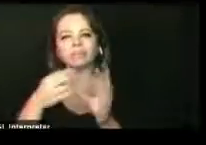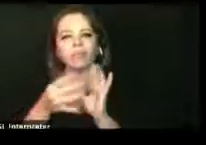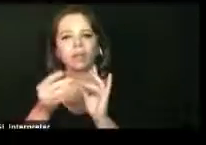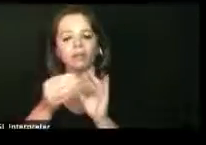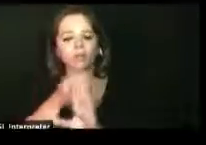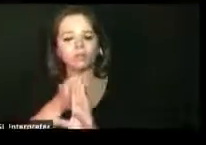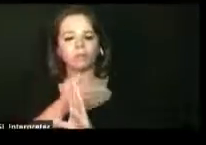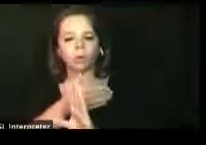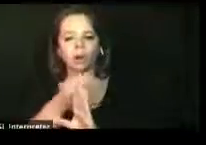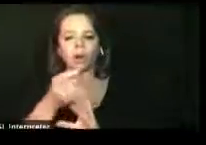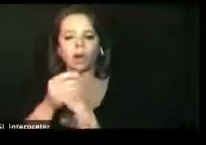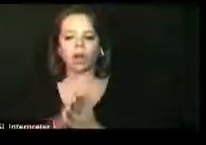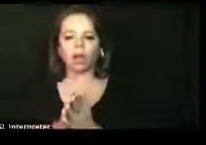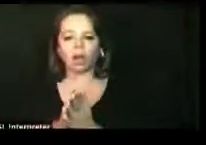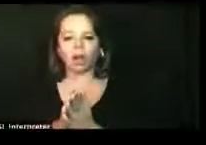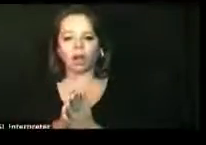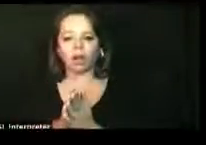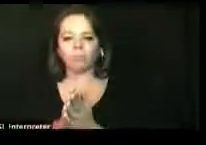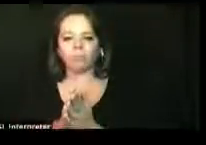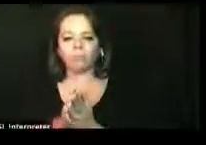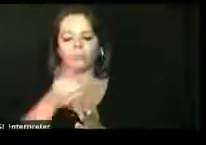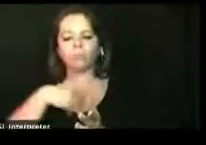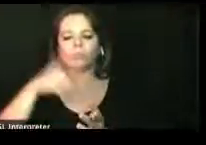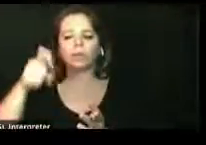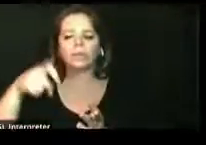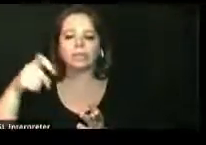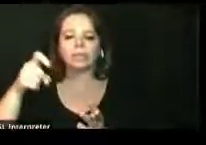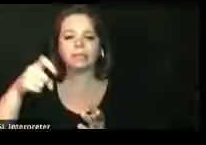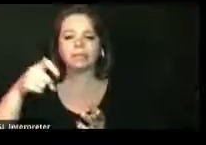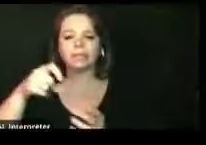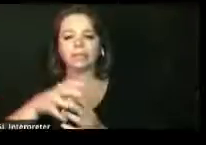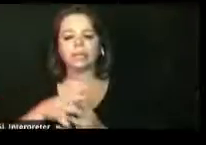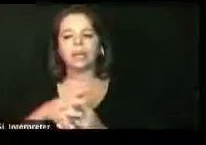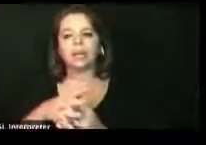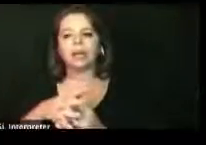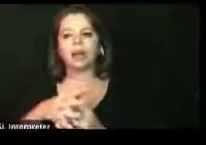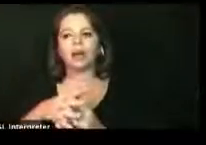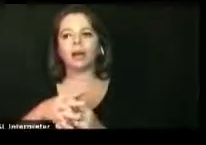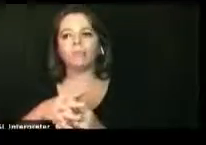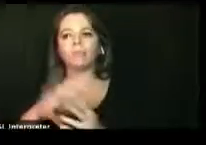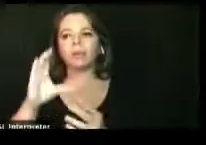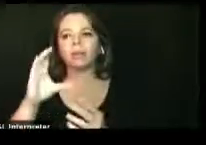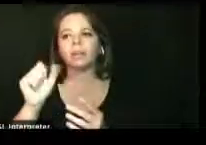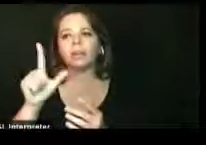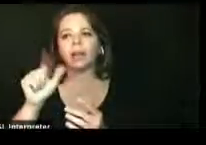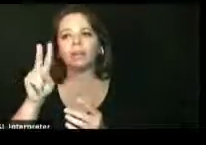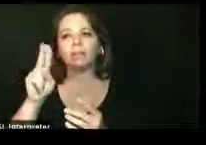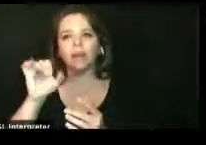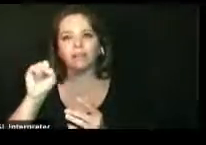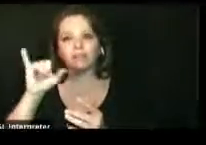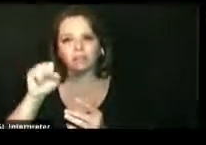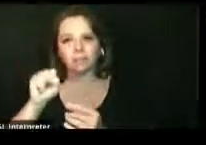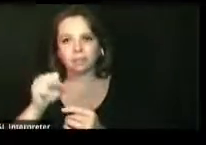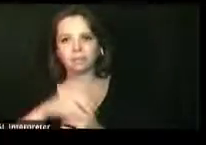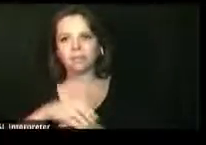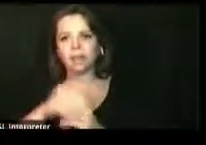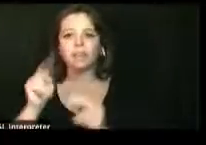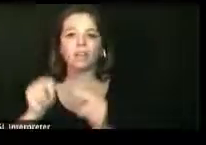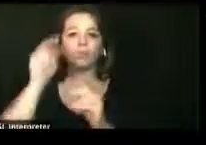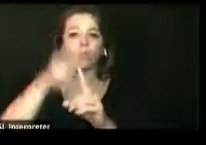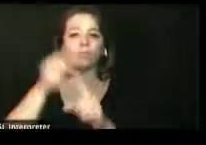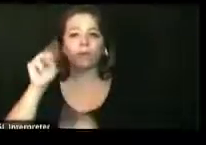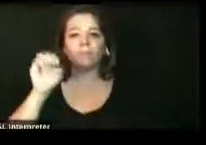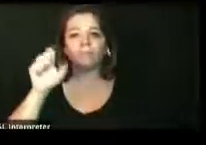need Calabasas is in the north of Mulholland, Hidden Hills is north of Mulholland,